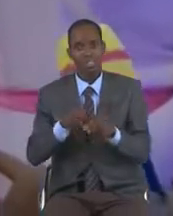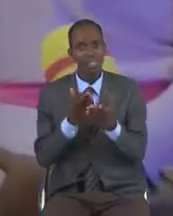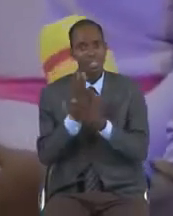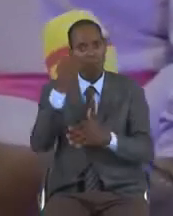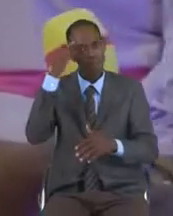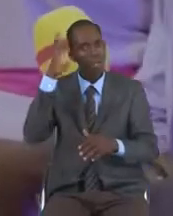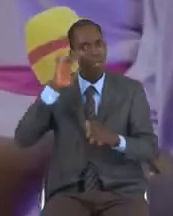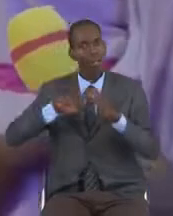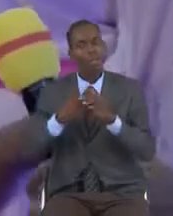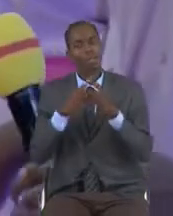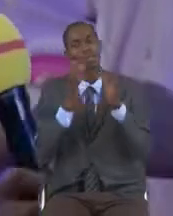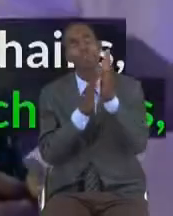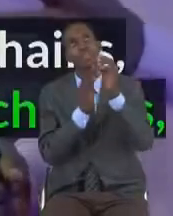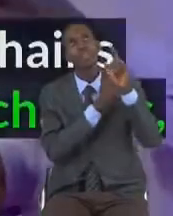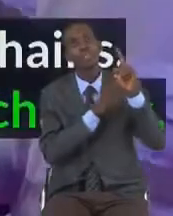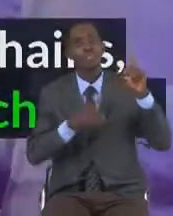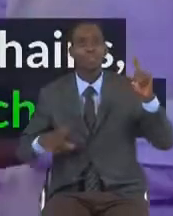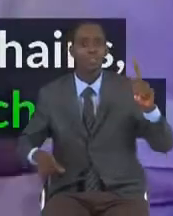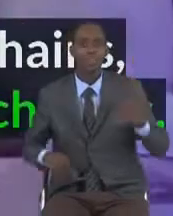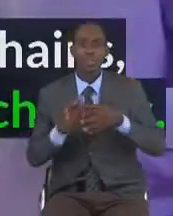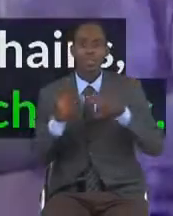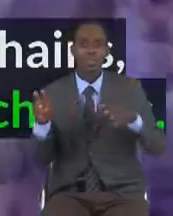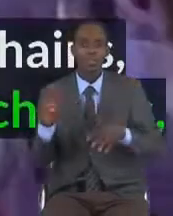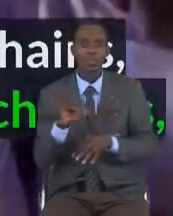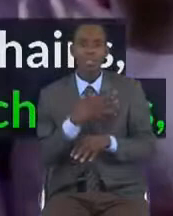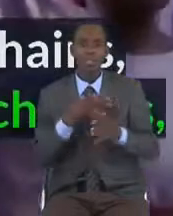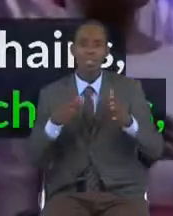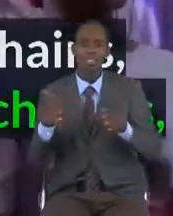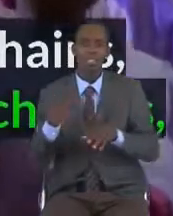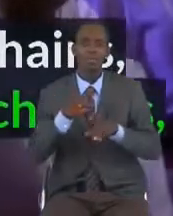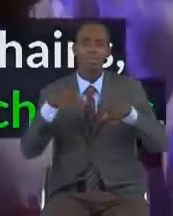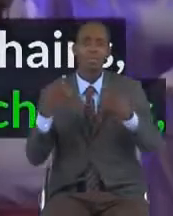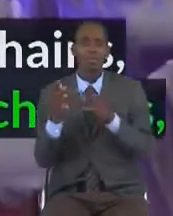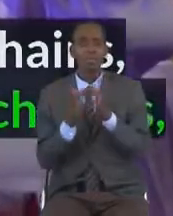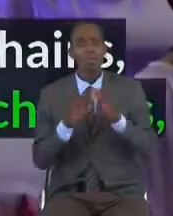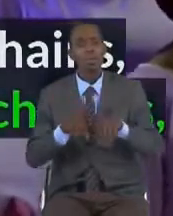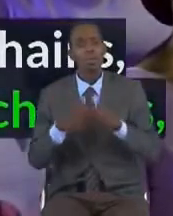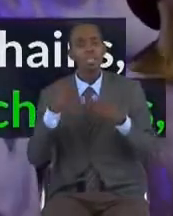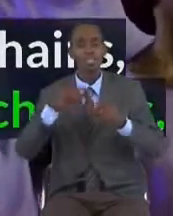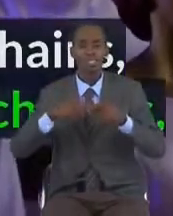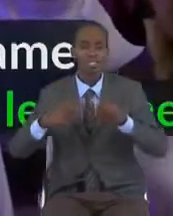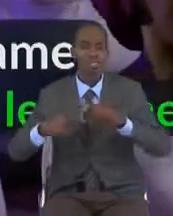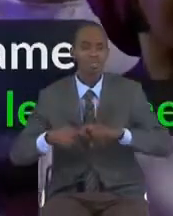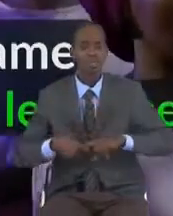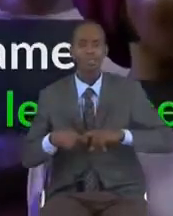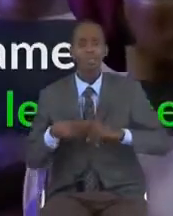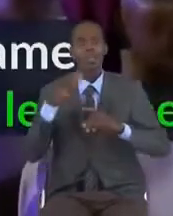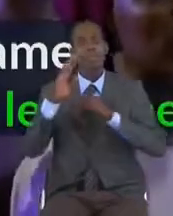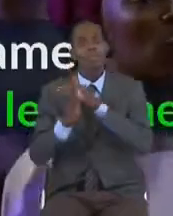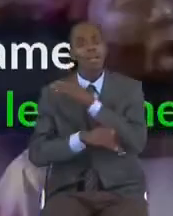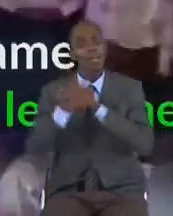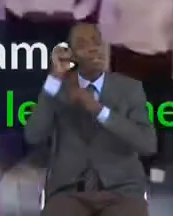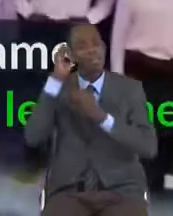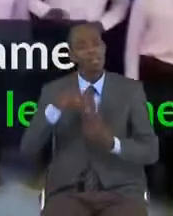to praise the Lord. Loosing and letting go, Jesus broke the chains. He broke the chains.